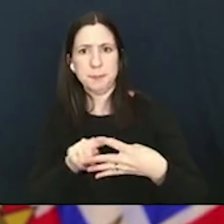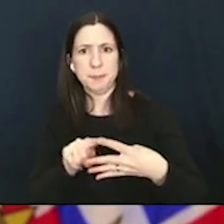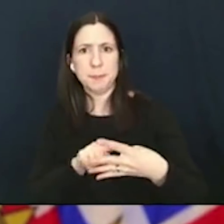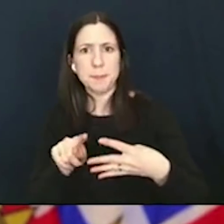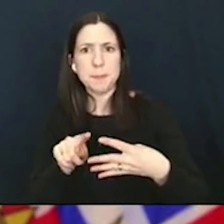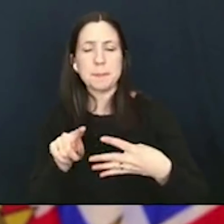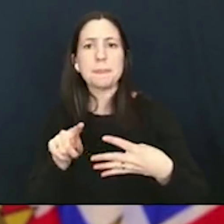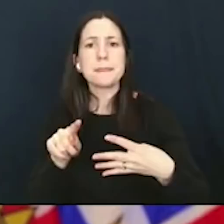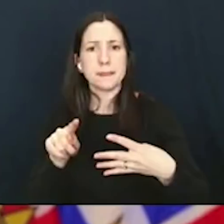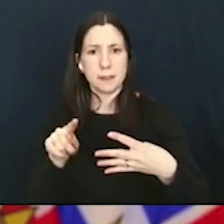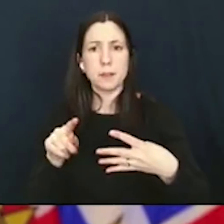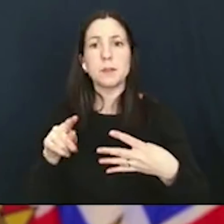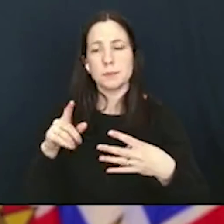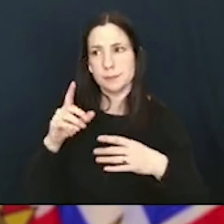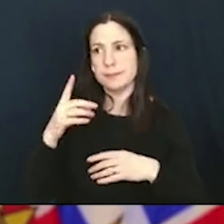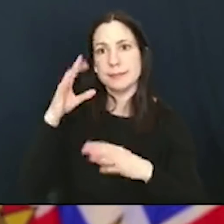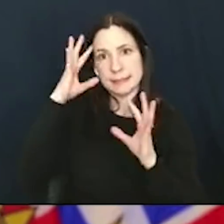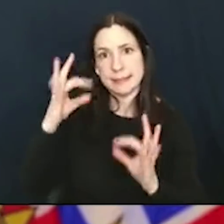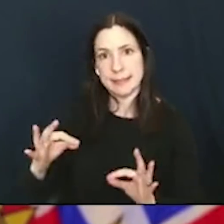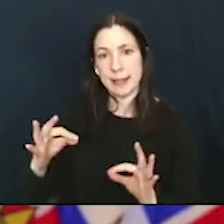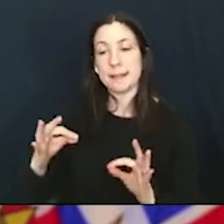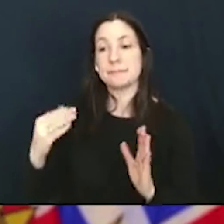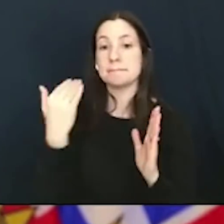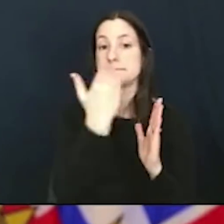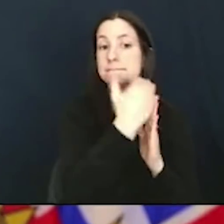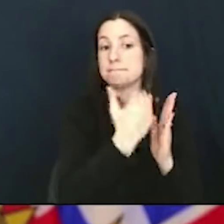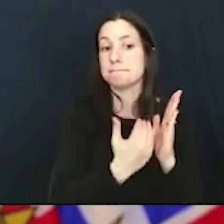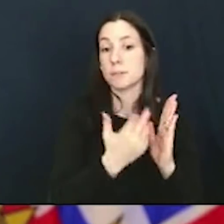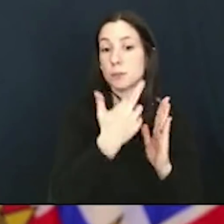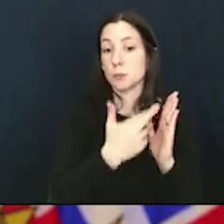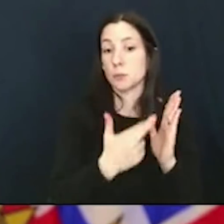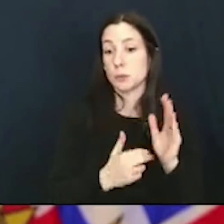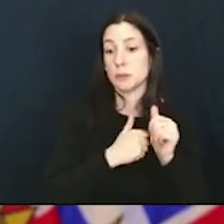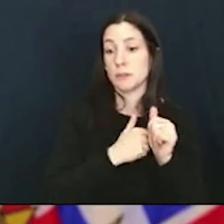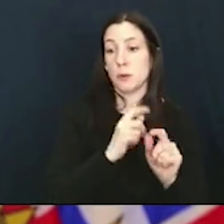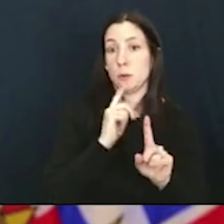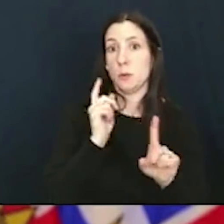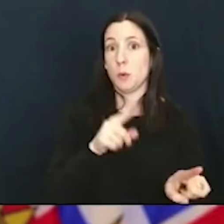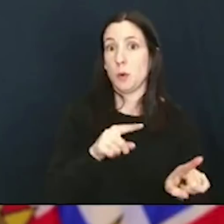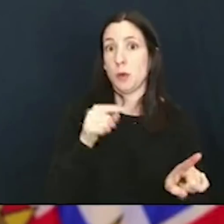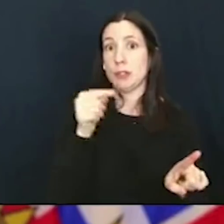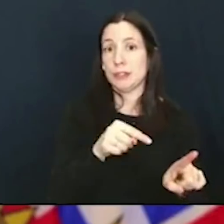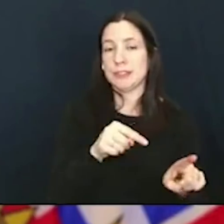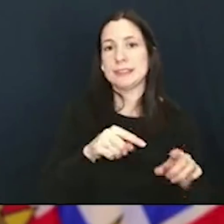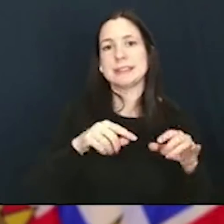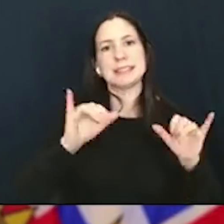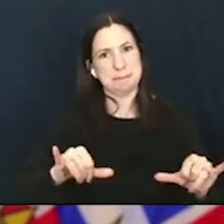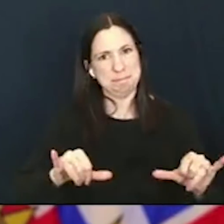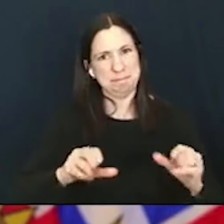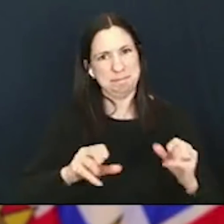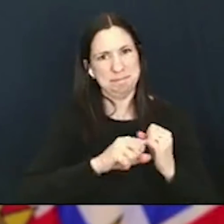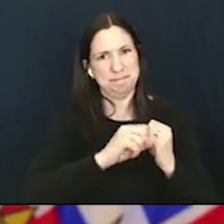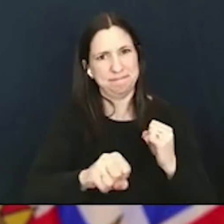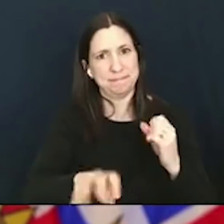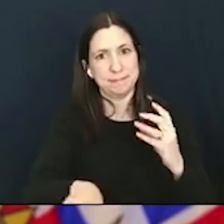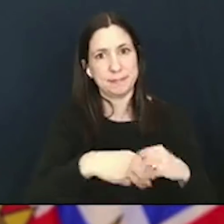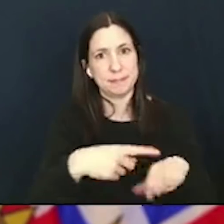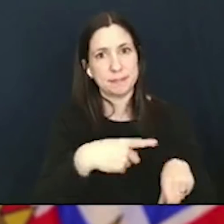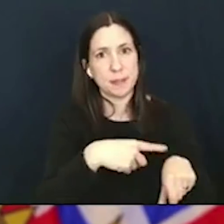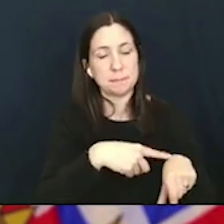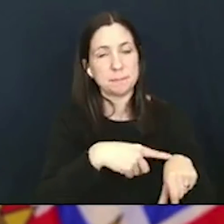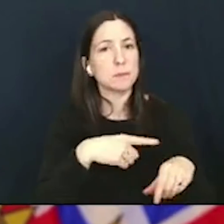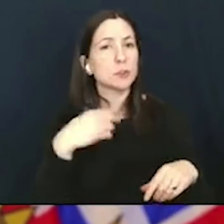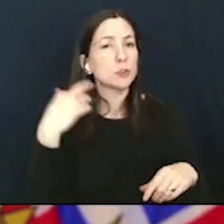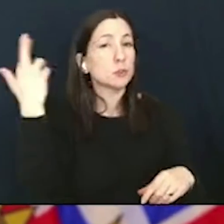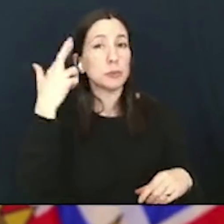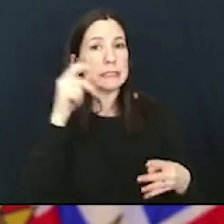place extensions of the orders that we had in place, part of the reason to do that was because we did not